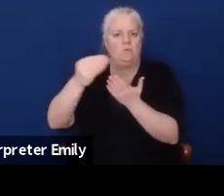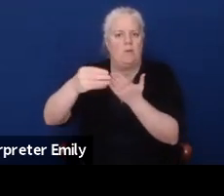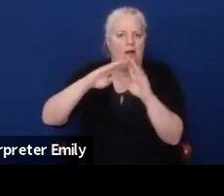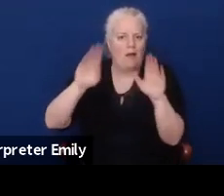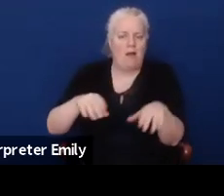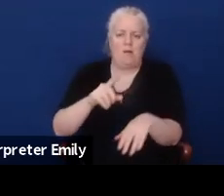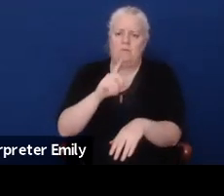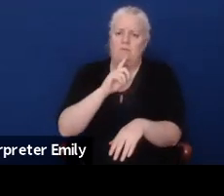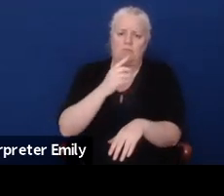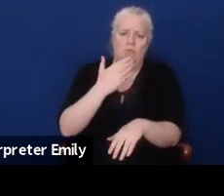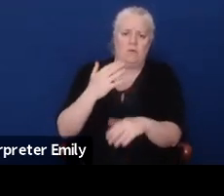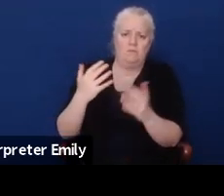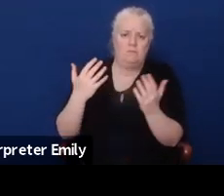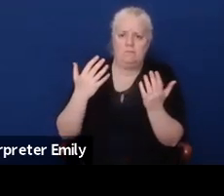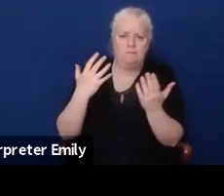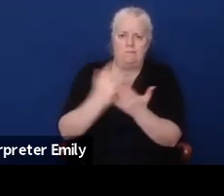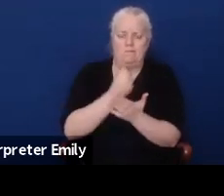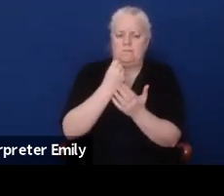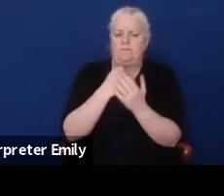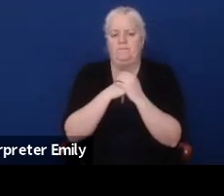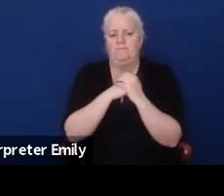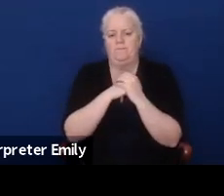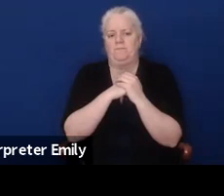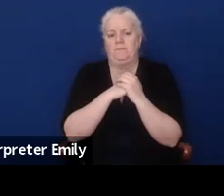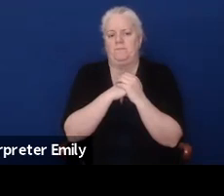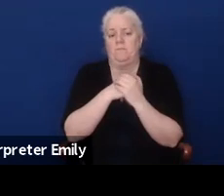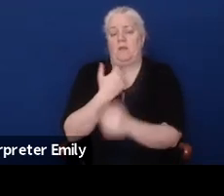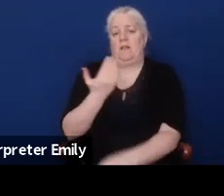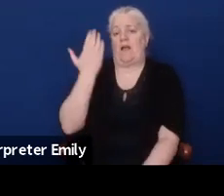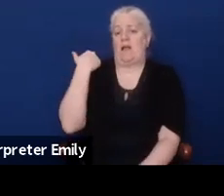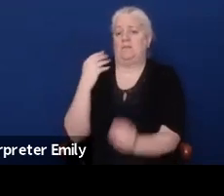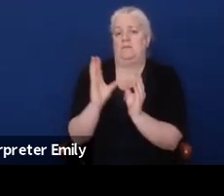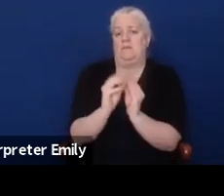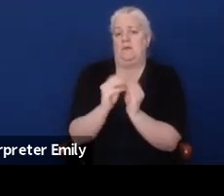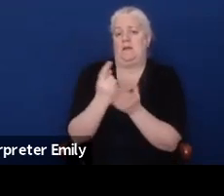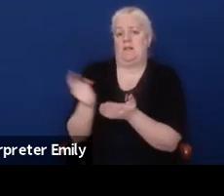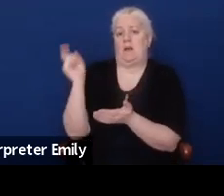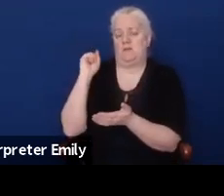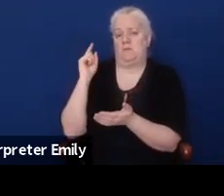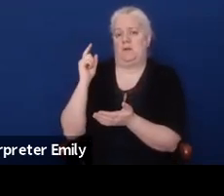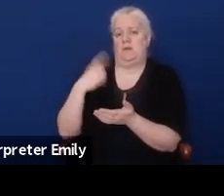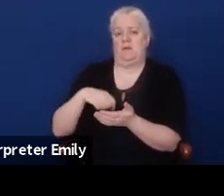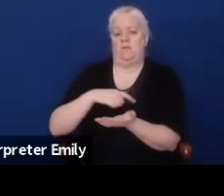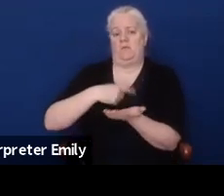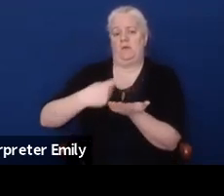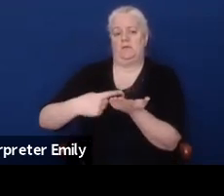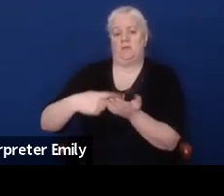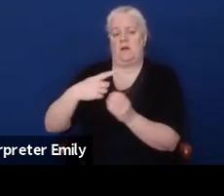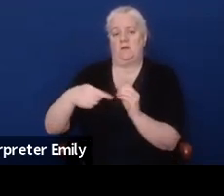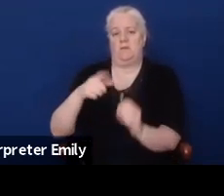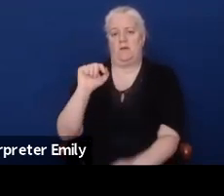this. Um, in the last webinar, I also talked about federal and state and income tax